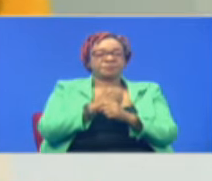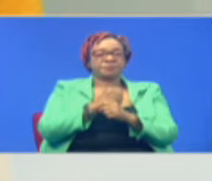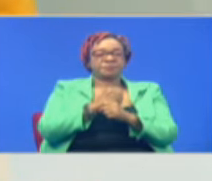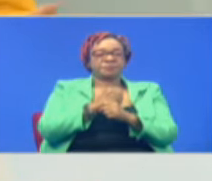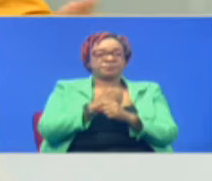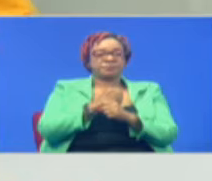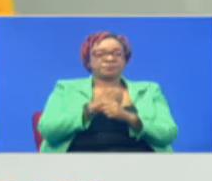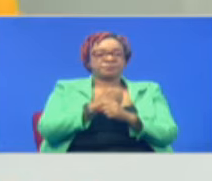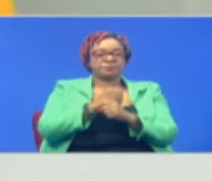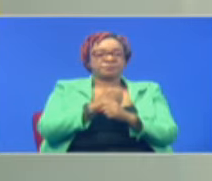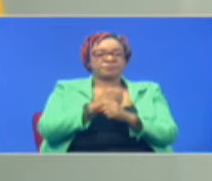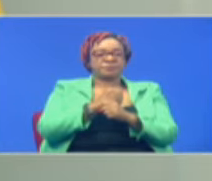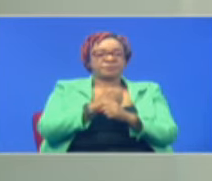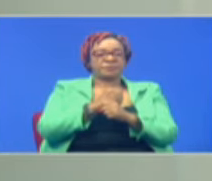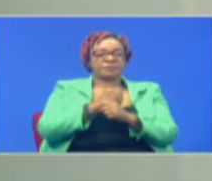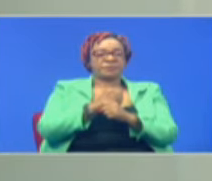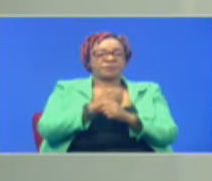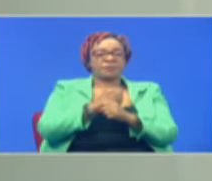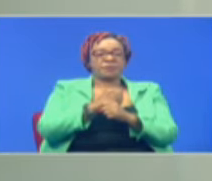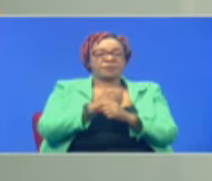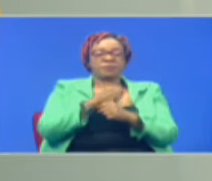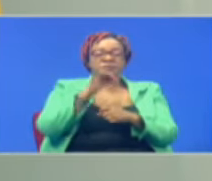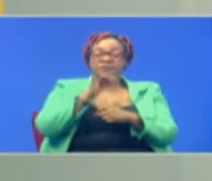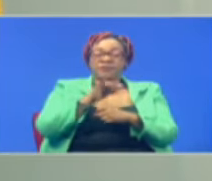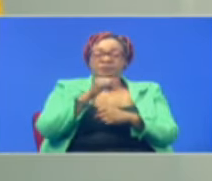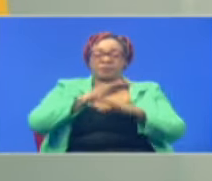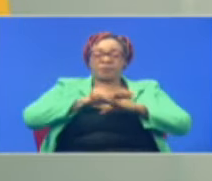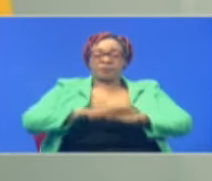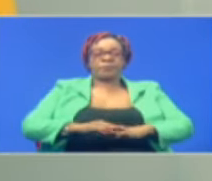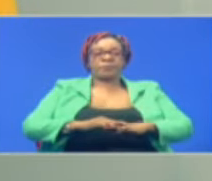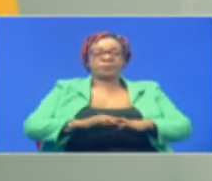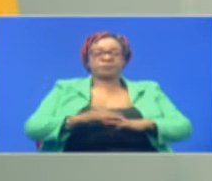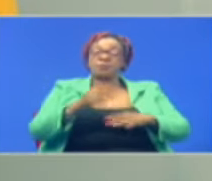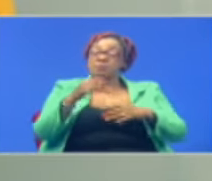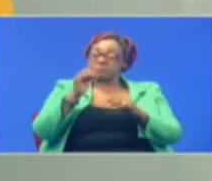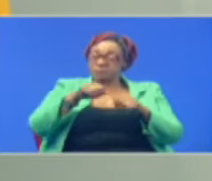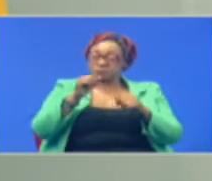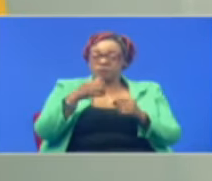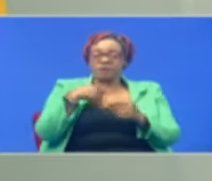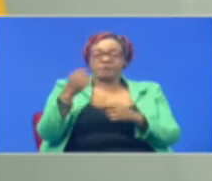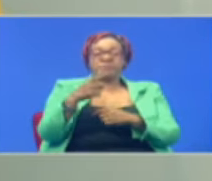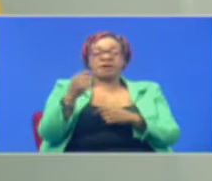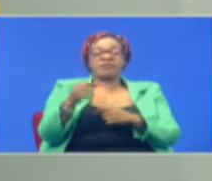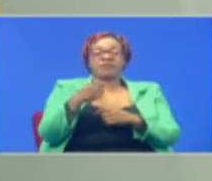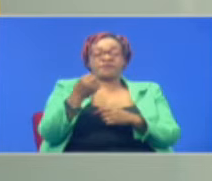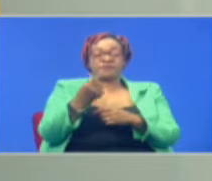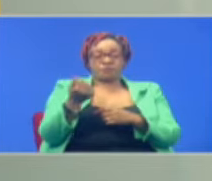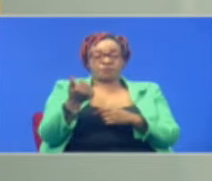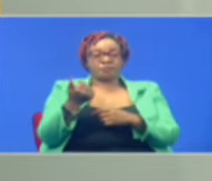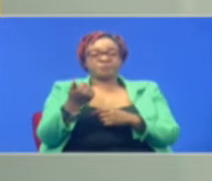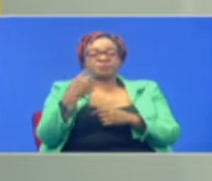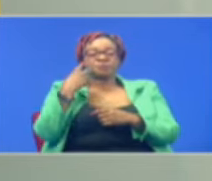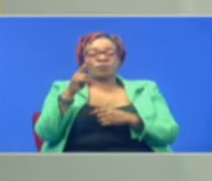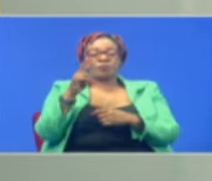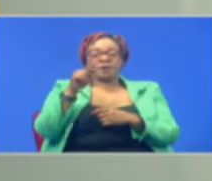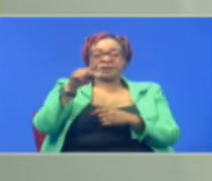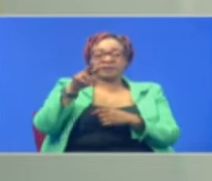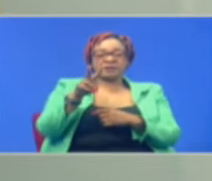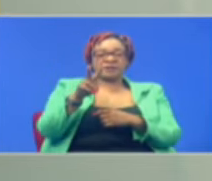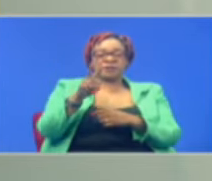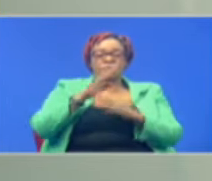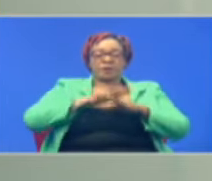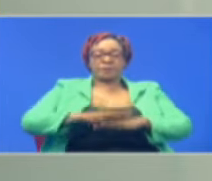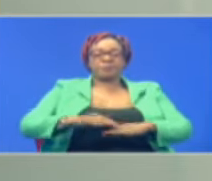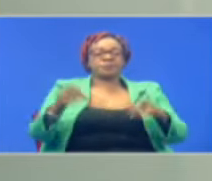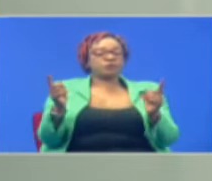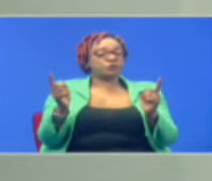And as I said, that entire process may take a few months. So we'll be waiting and watching. You're watching NTV Tonight. We take a